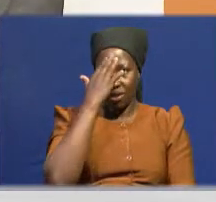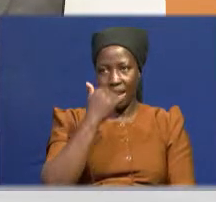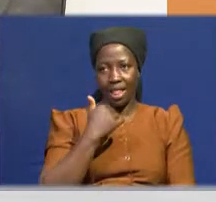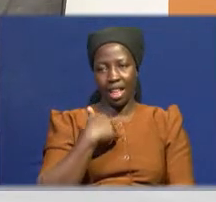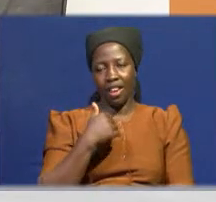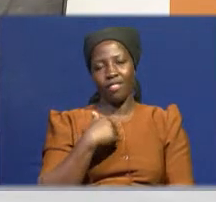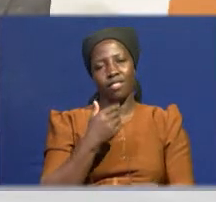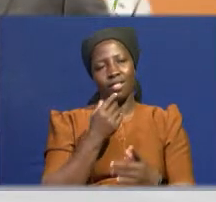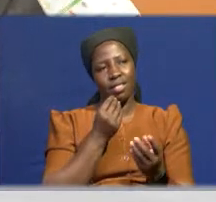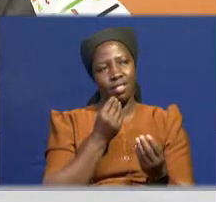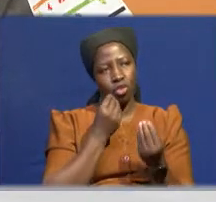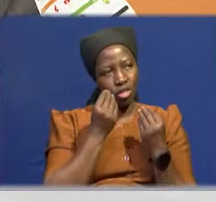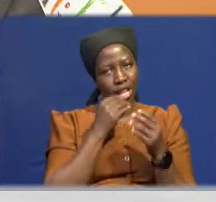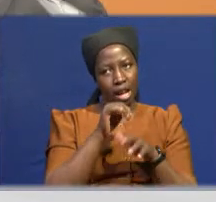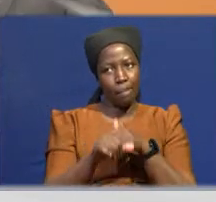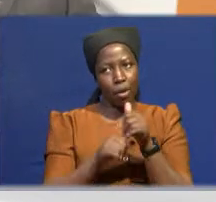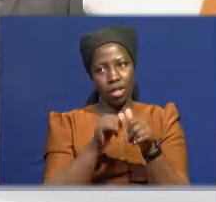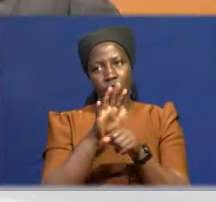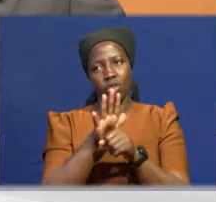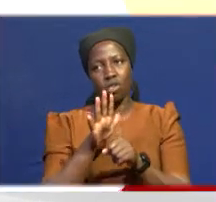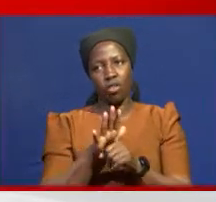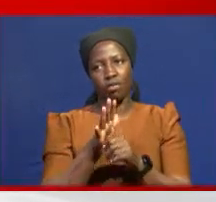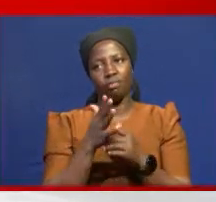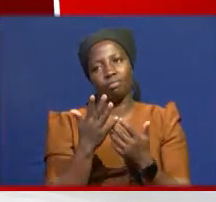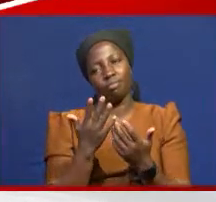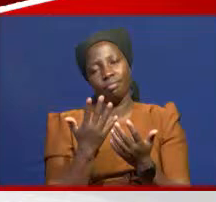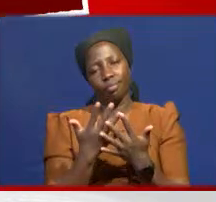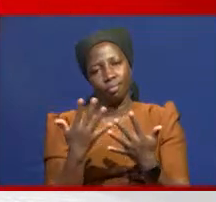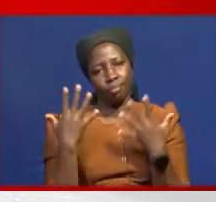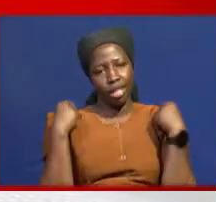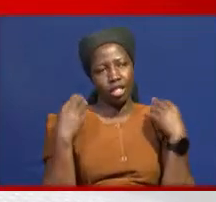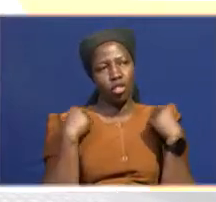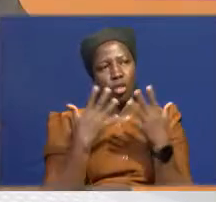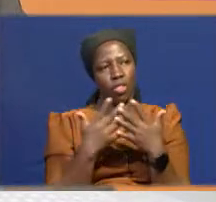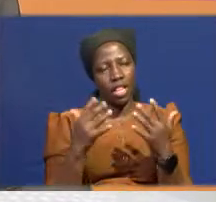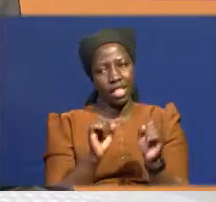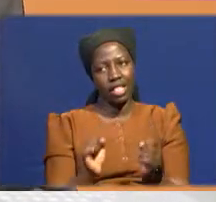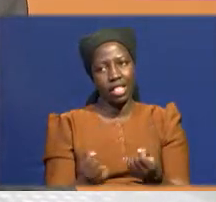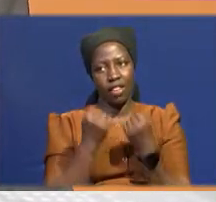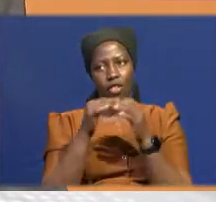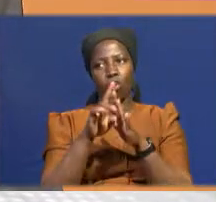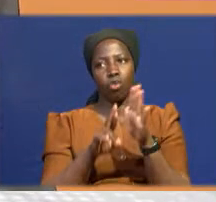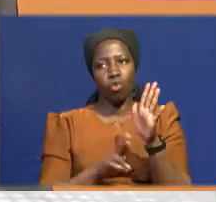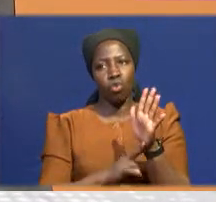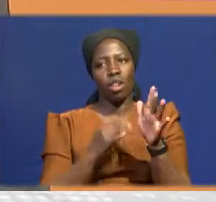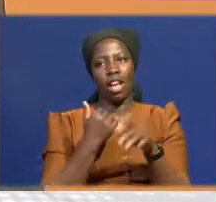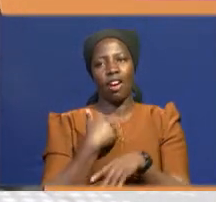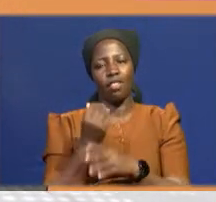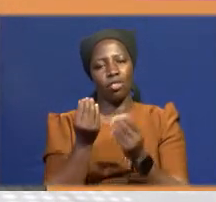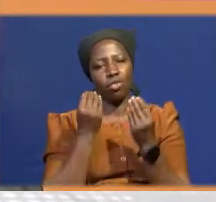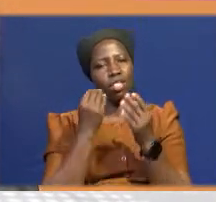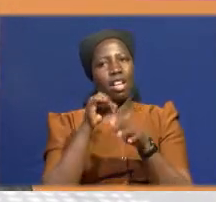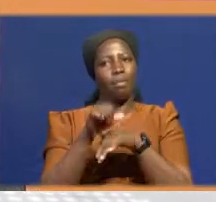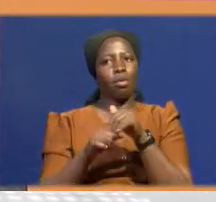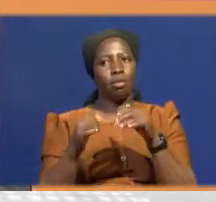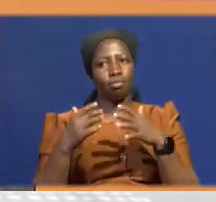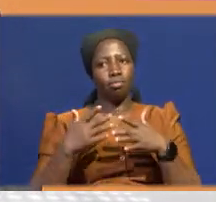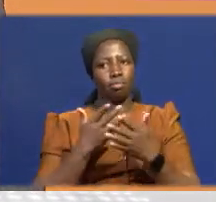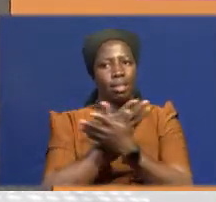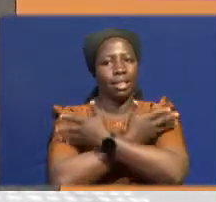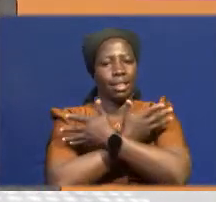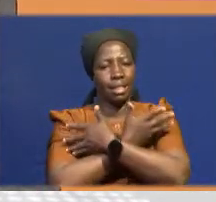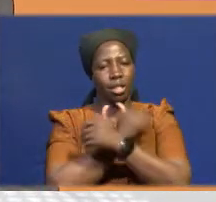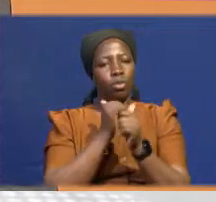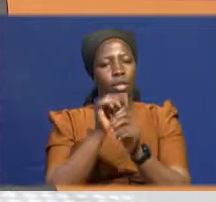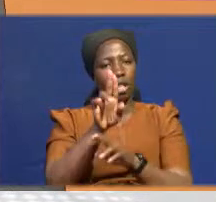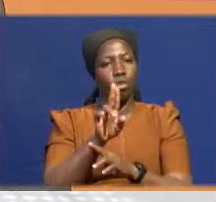things, the safety instructions that we've got, there's the spectator guide and also the tabards that they do use. Thank you very much, Norris, for your